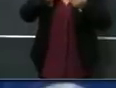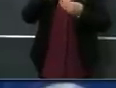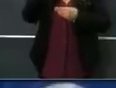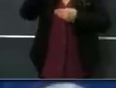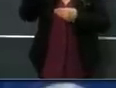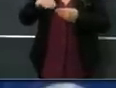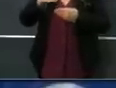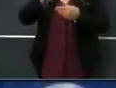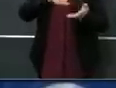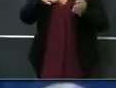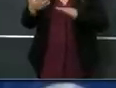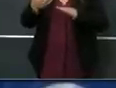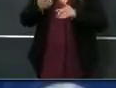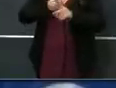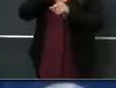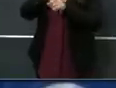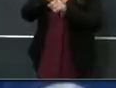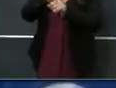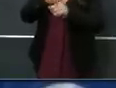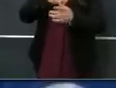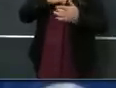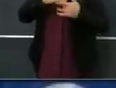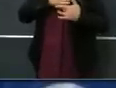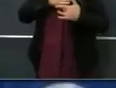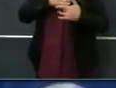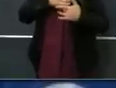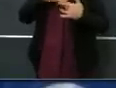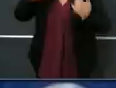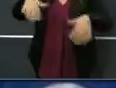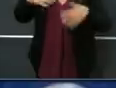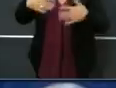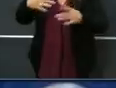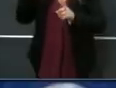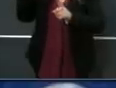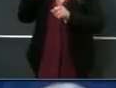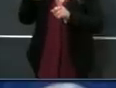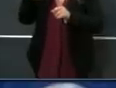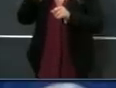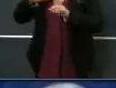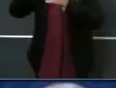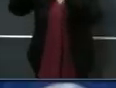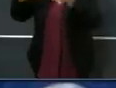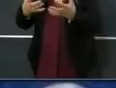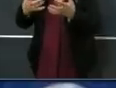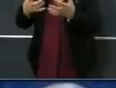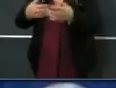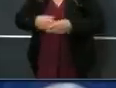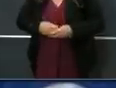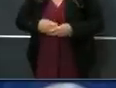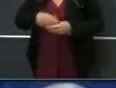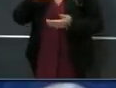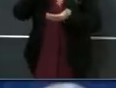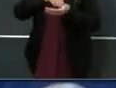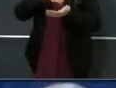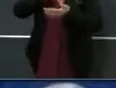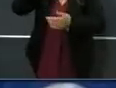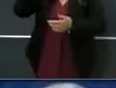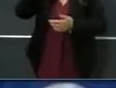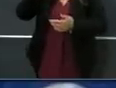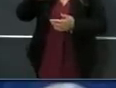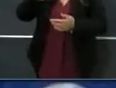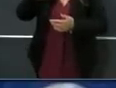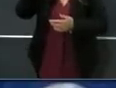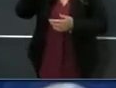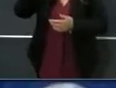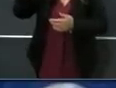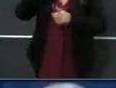area of particular concern that is being highlighted. And Dr. Angel is here, can talk more about